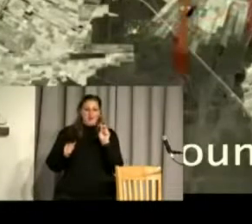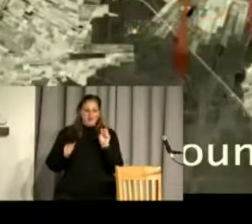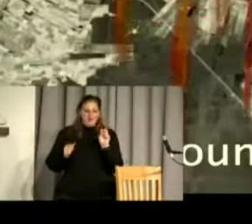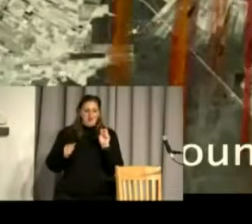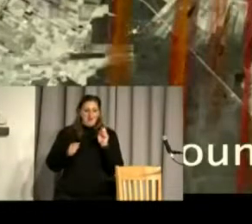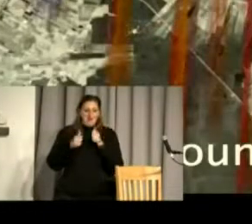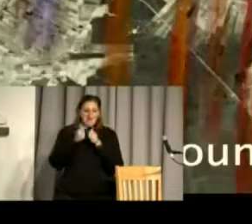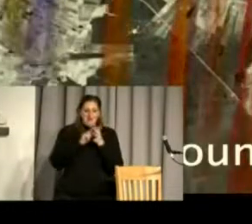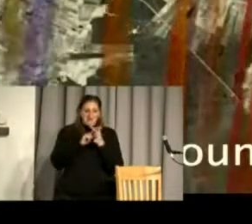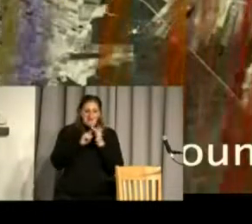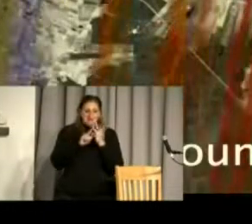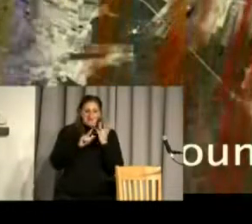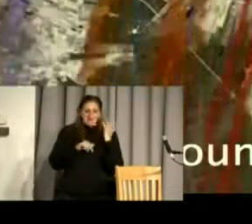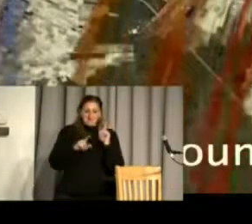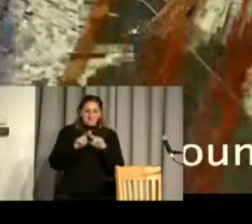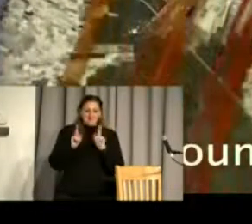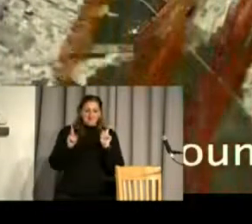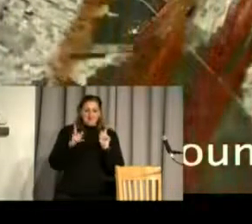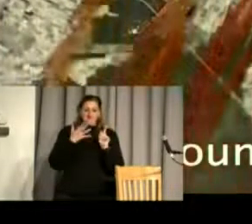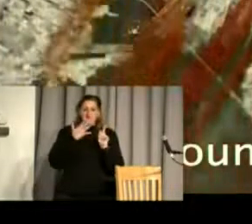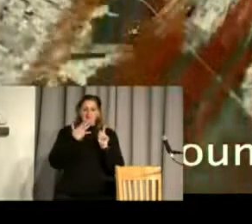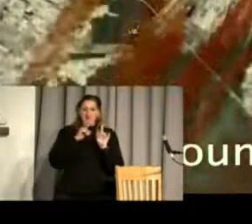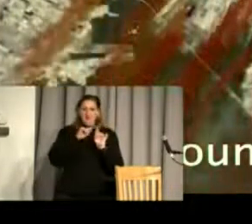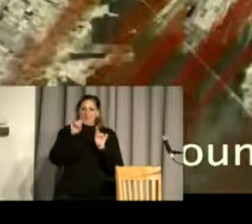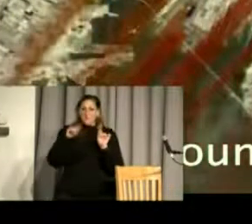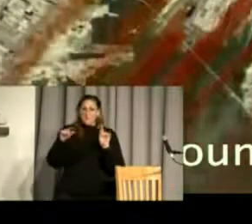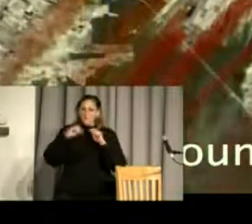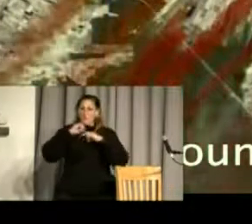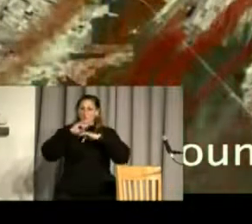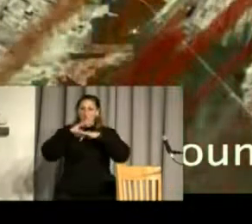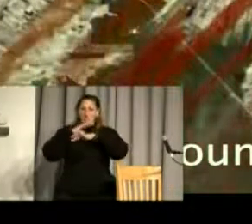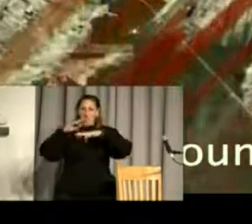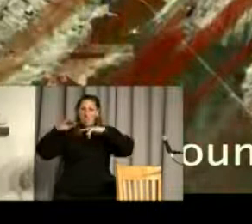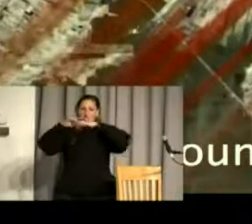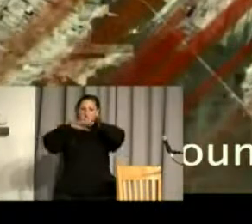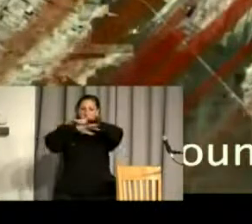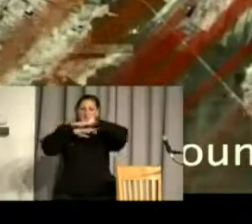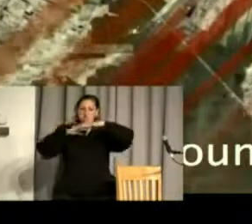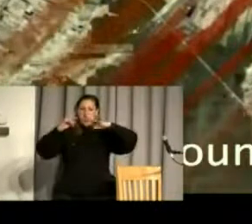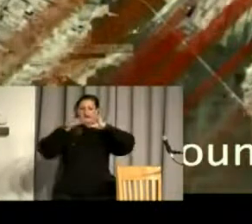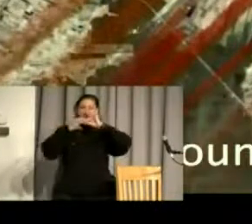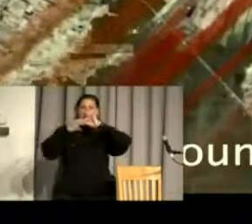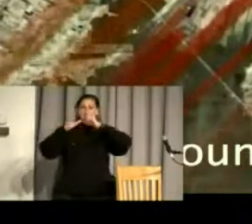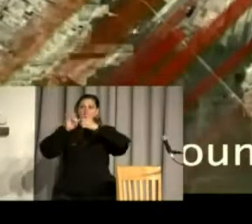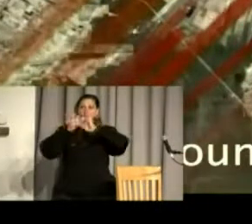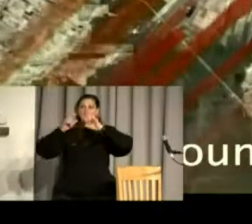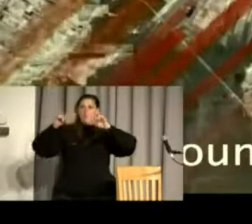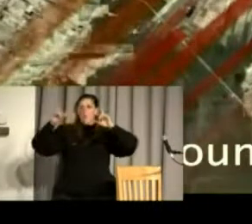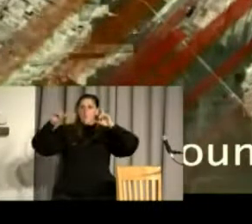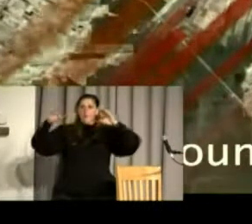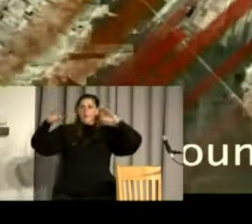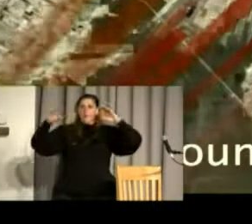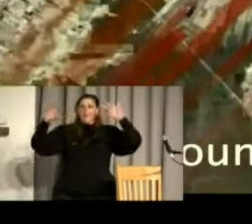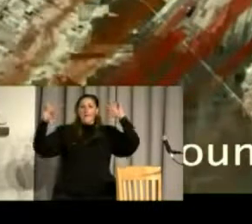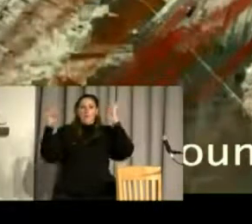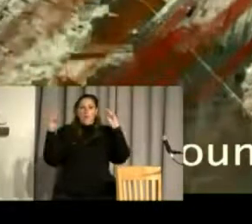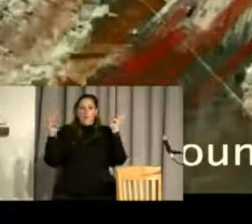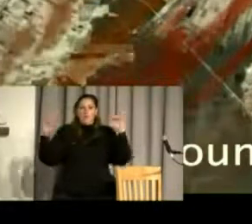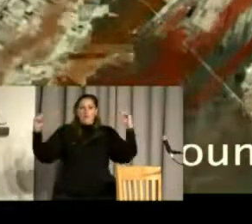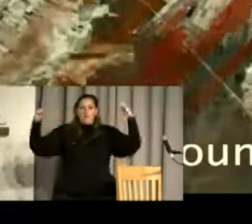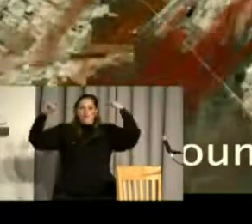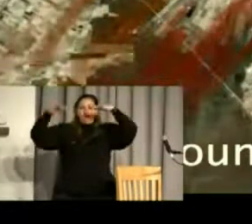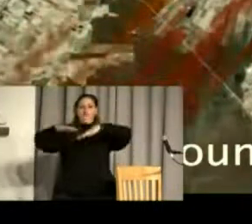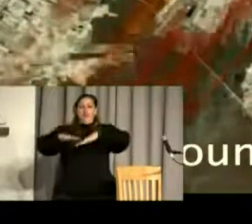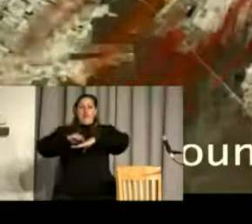each one is represented by a different color. We modeled according to different meteorological conditions to show the